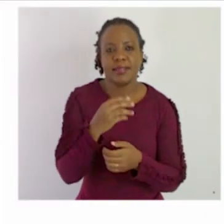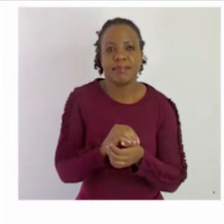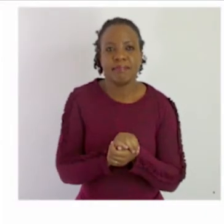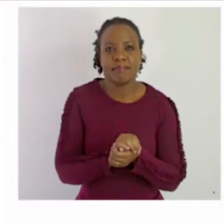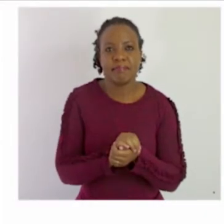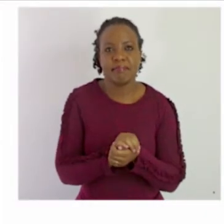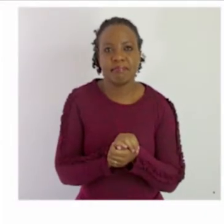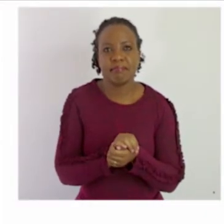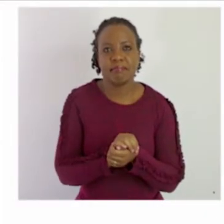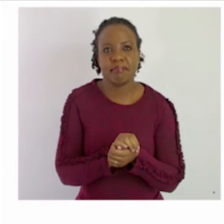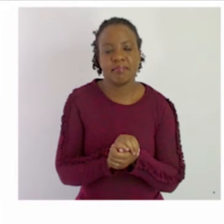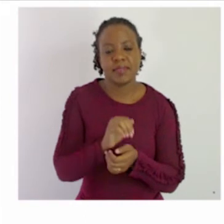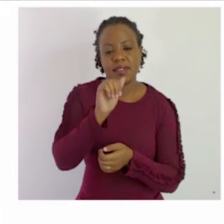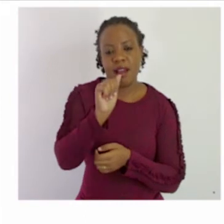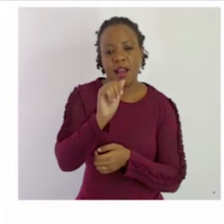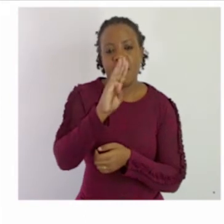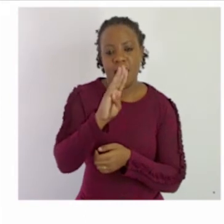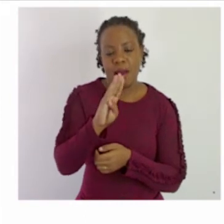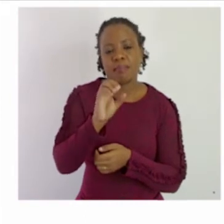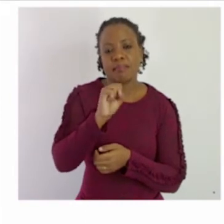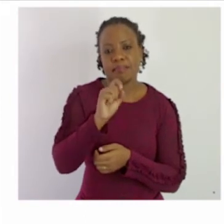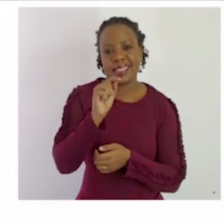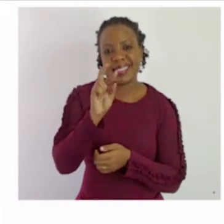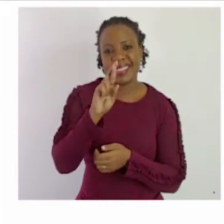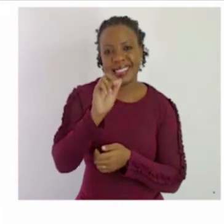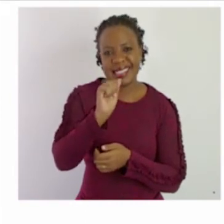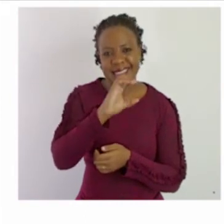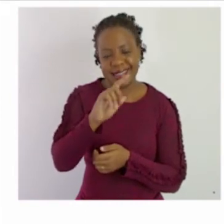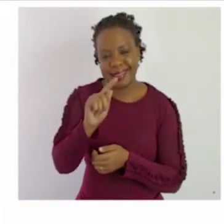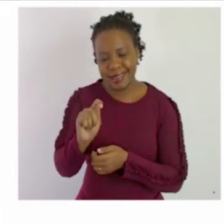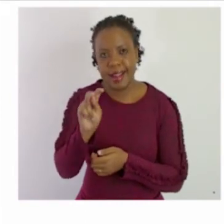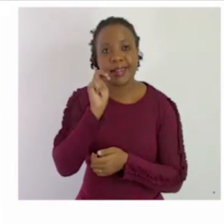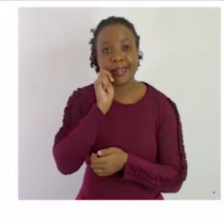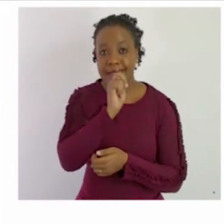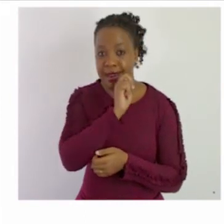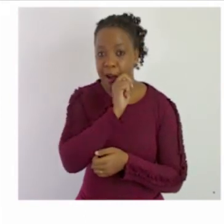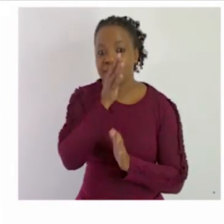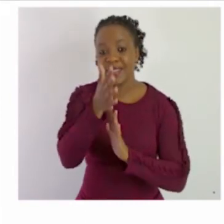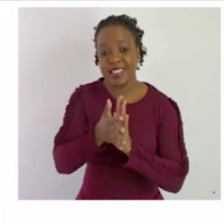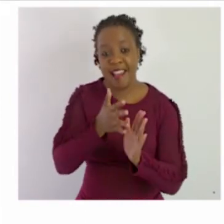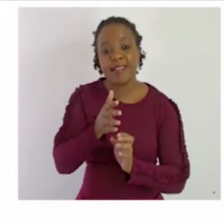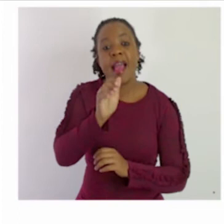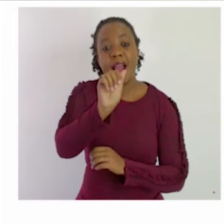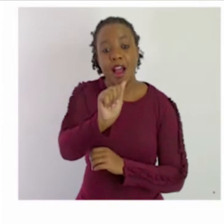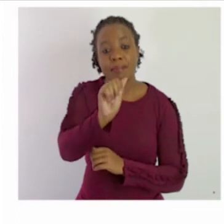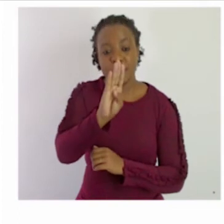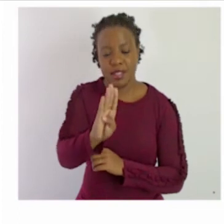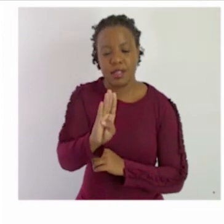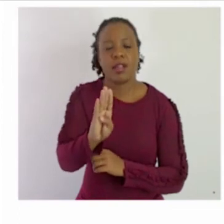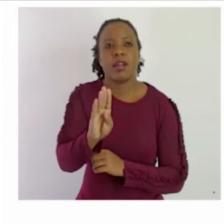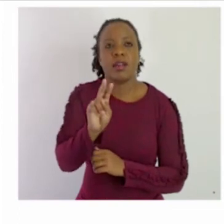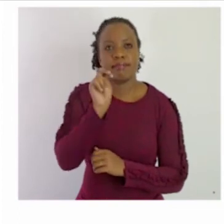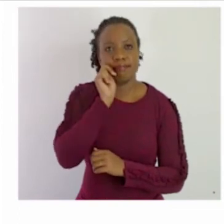where it says abstract nouns. I am going to illustrate a